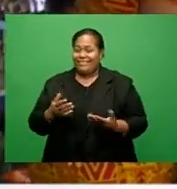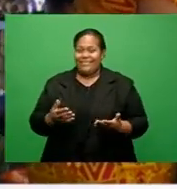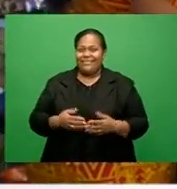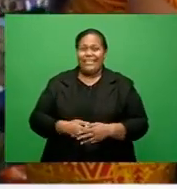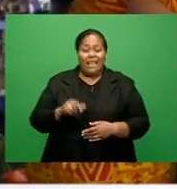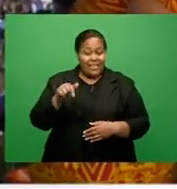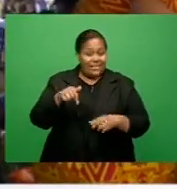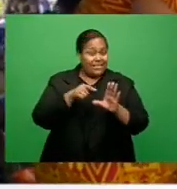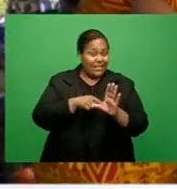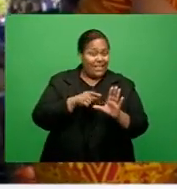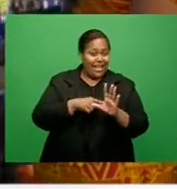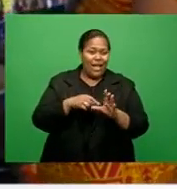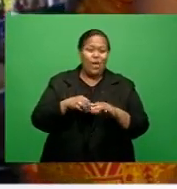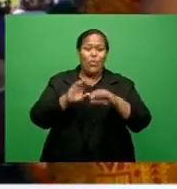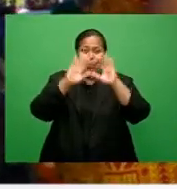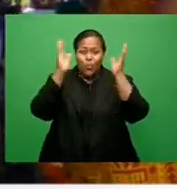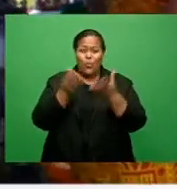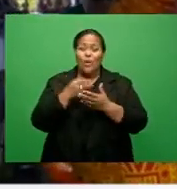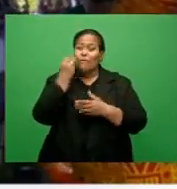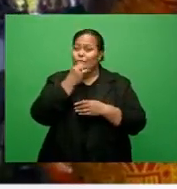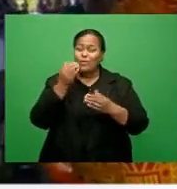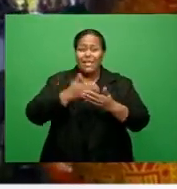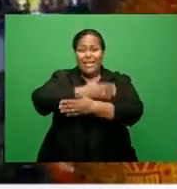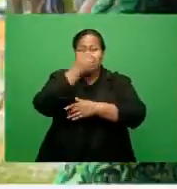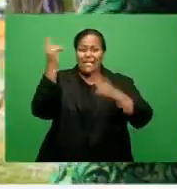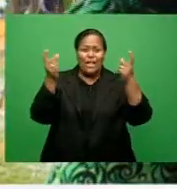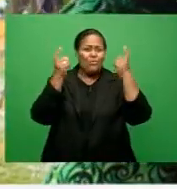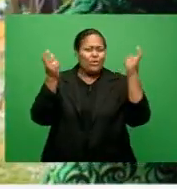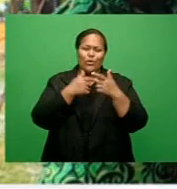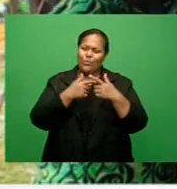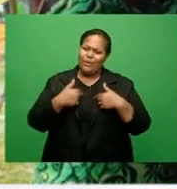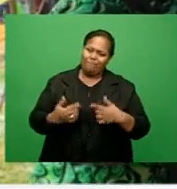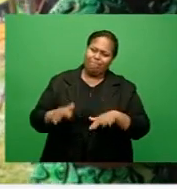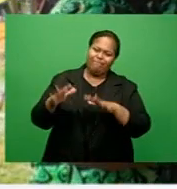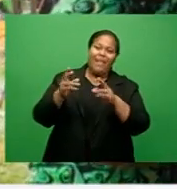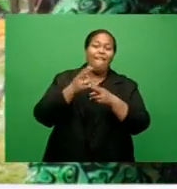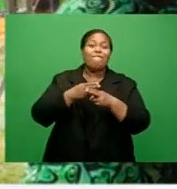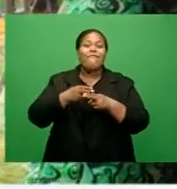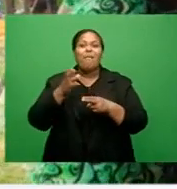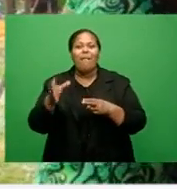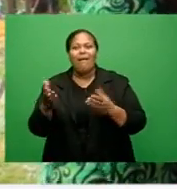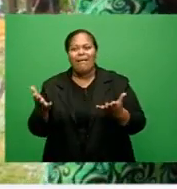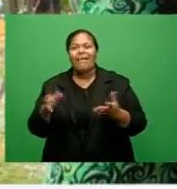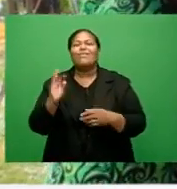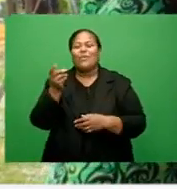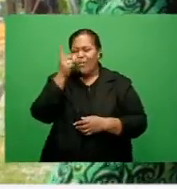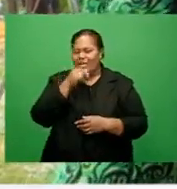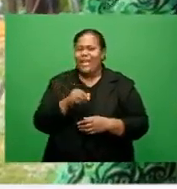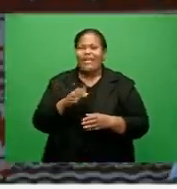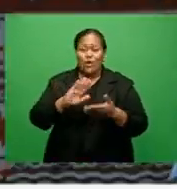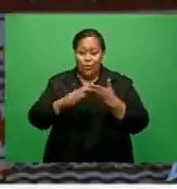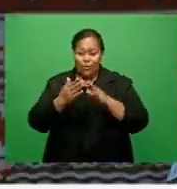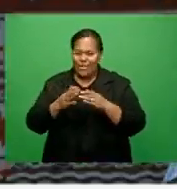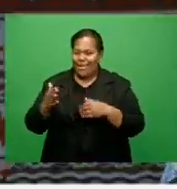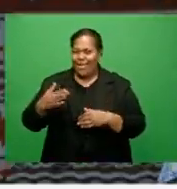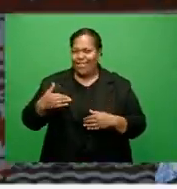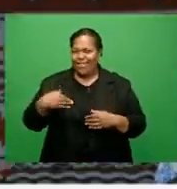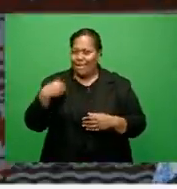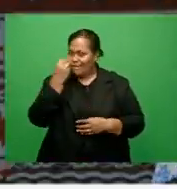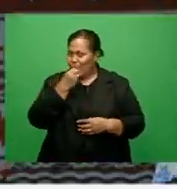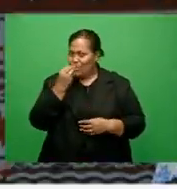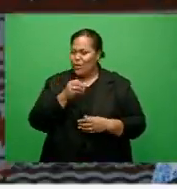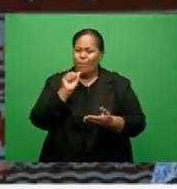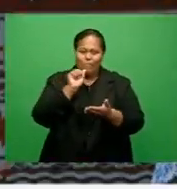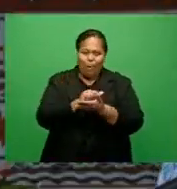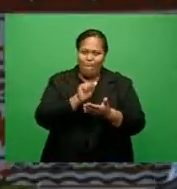let us resolve to give our farmers and our communities a helping hand so we can have healthier agricultural systems, adequate food supplies